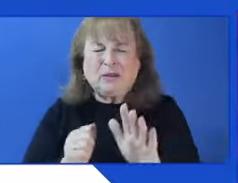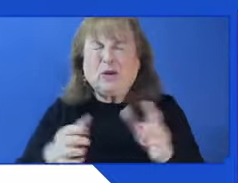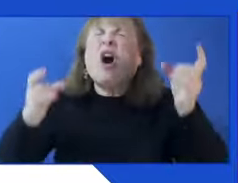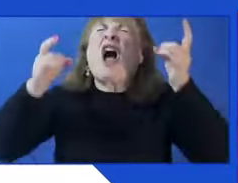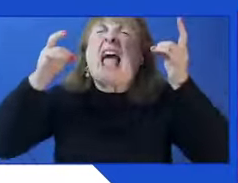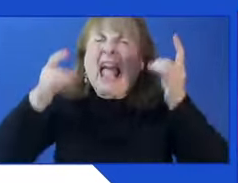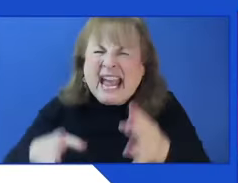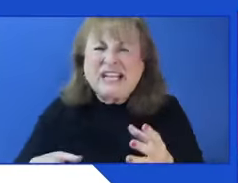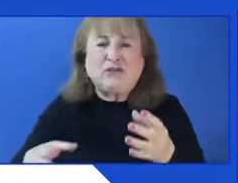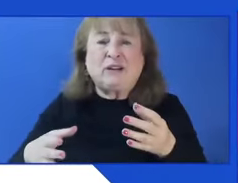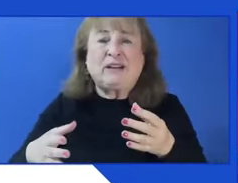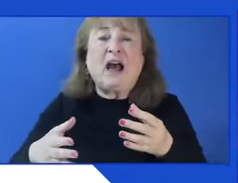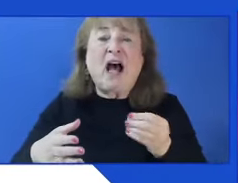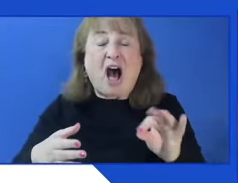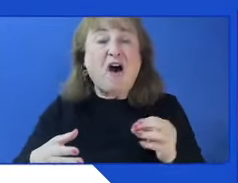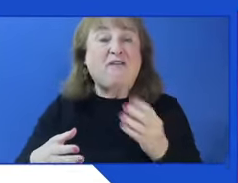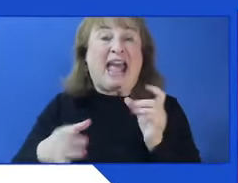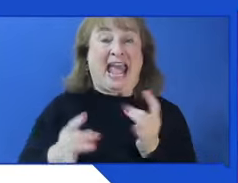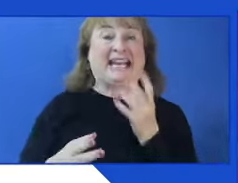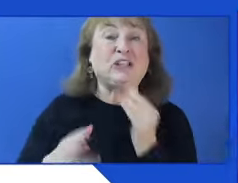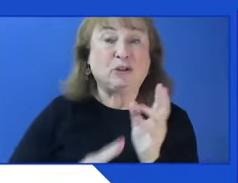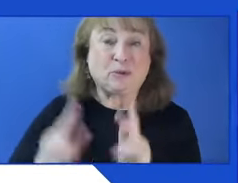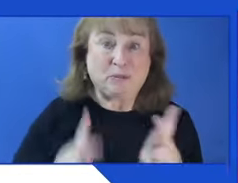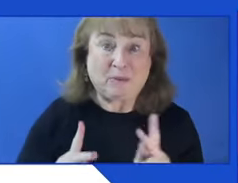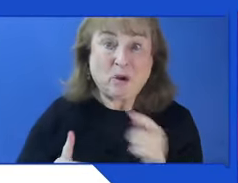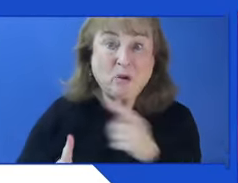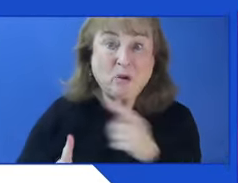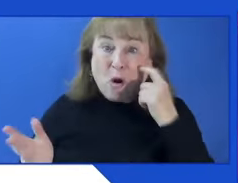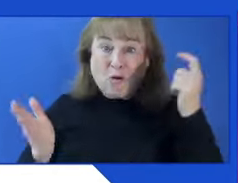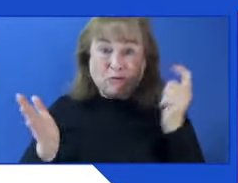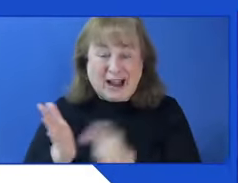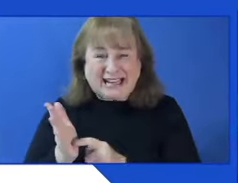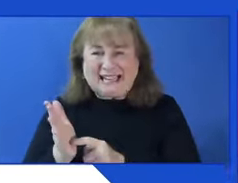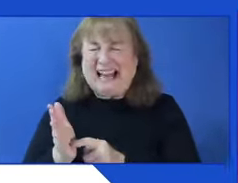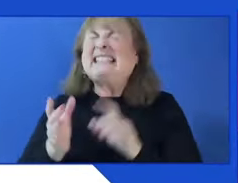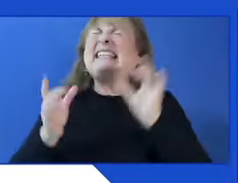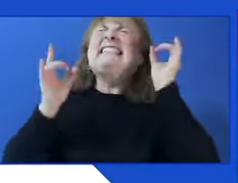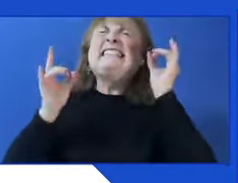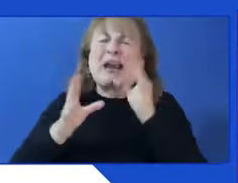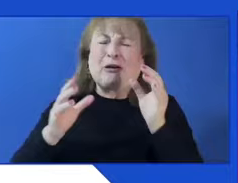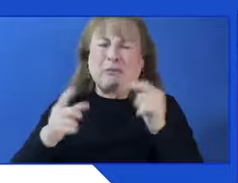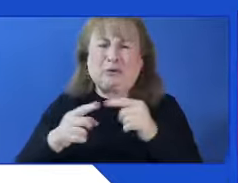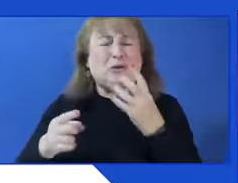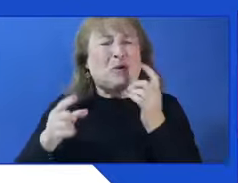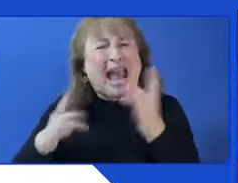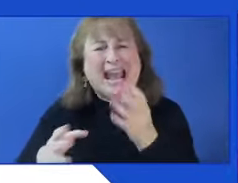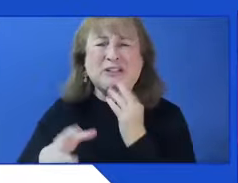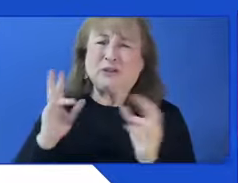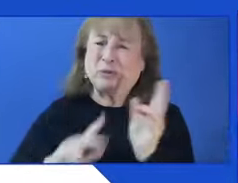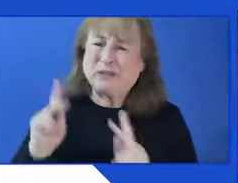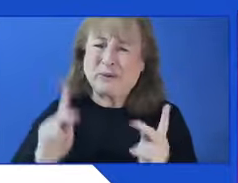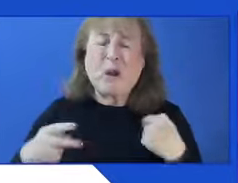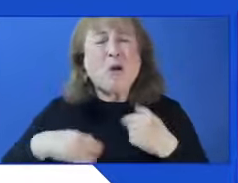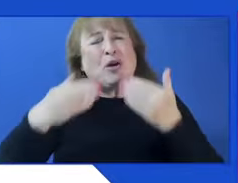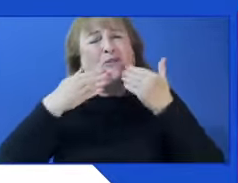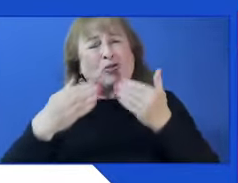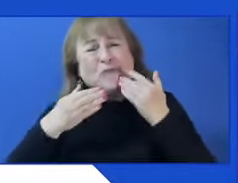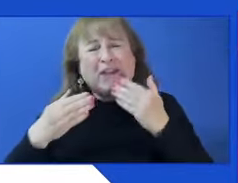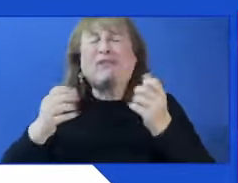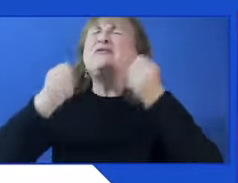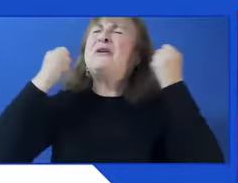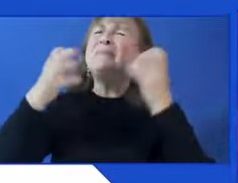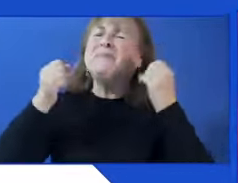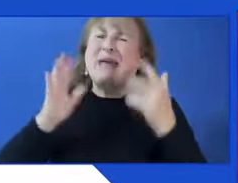of Jew hatred and your recognition of its lethal nature. We are grateful for the myriad of